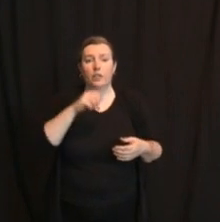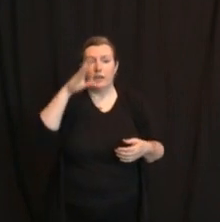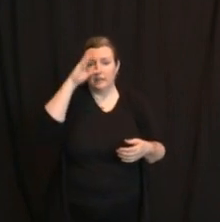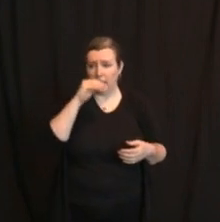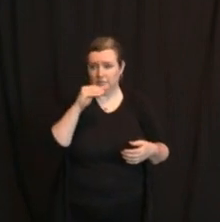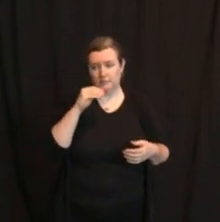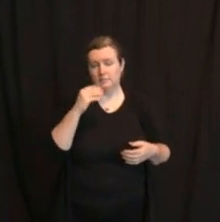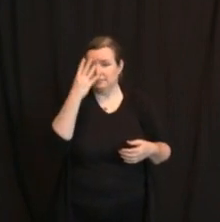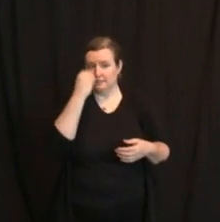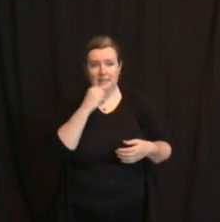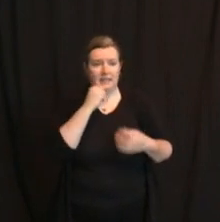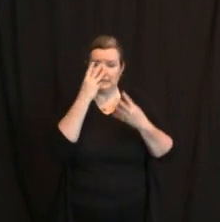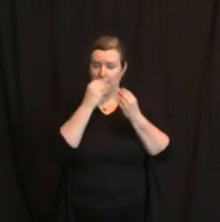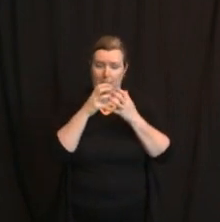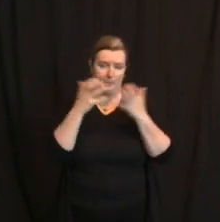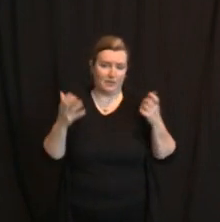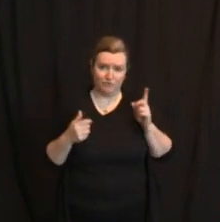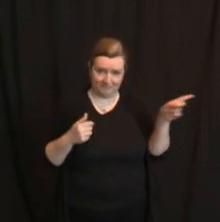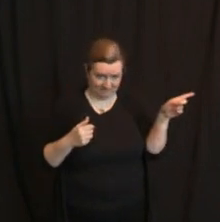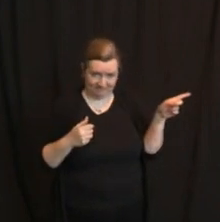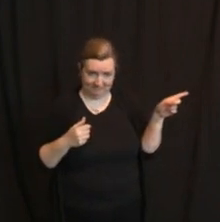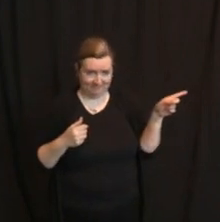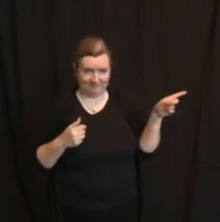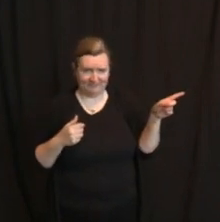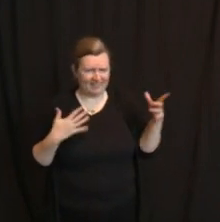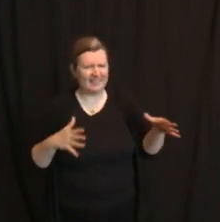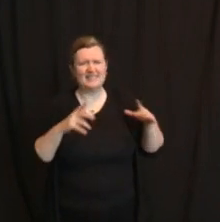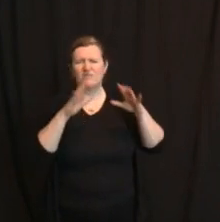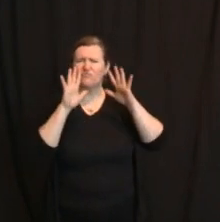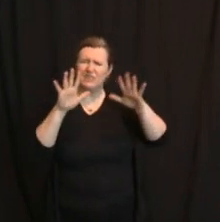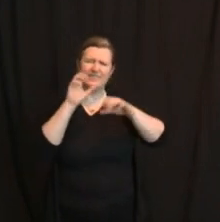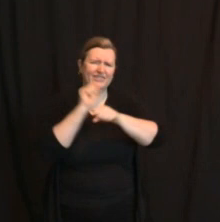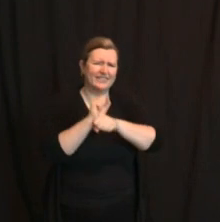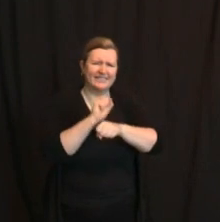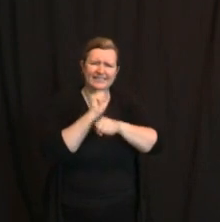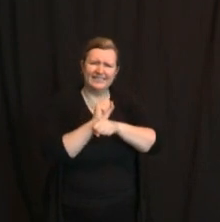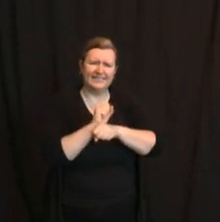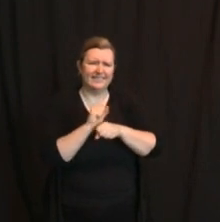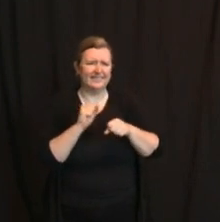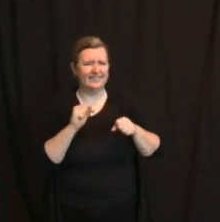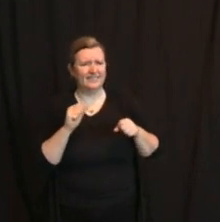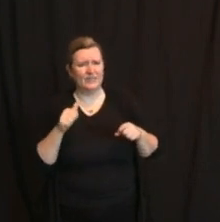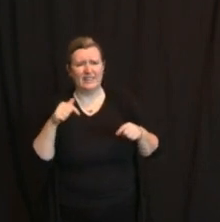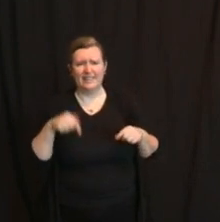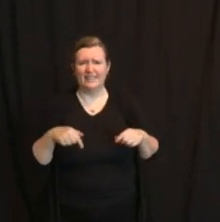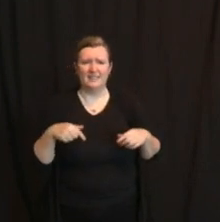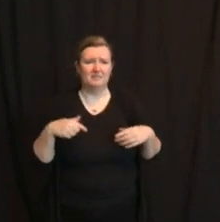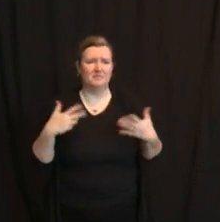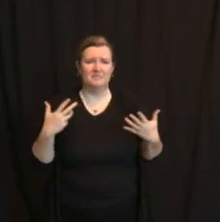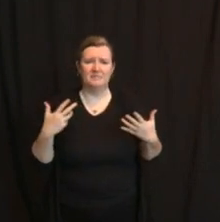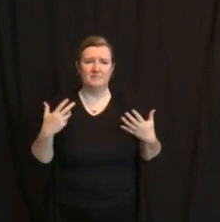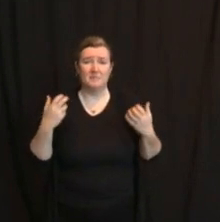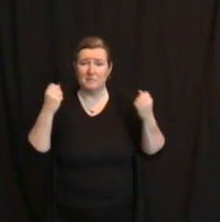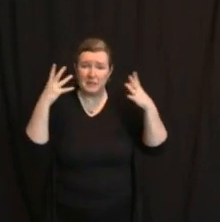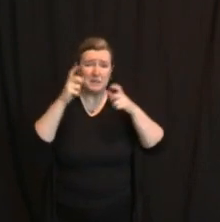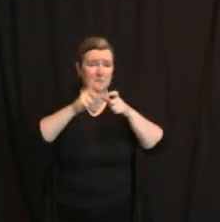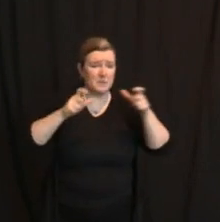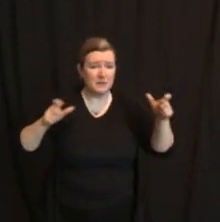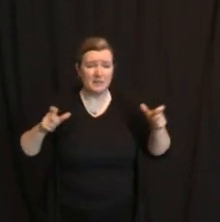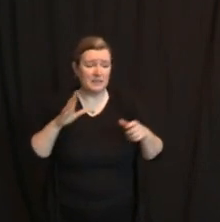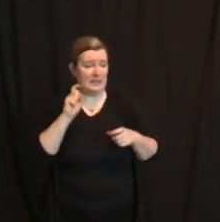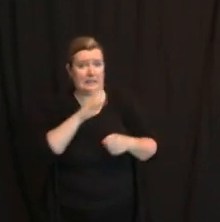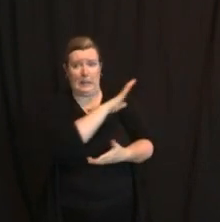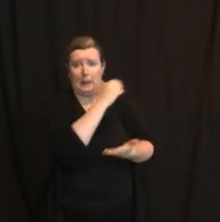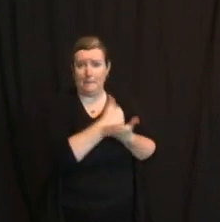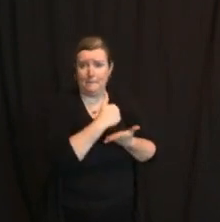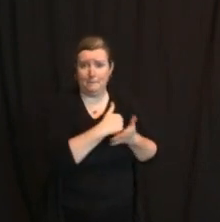him and his team, who are doing an extraordinary job in the face of a tsunami unlike any we've ever seen before. And again, that's